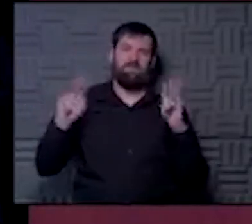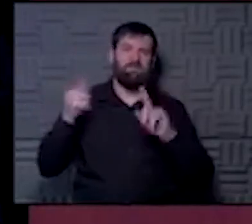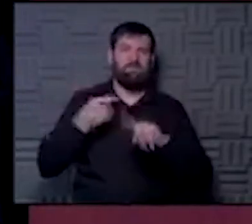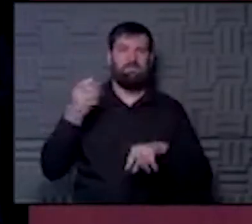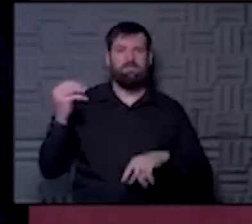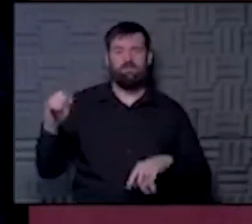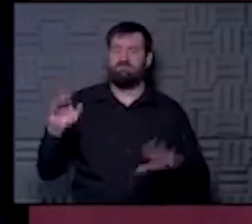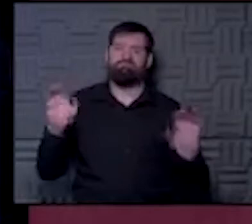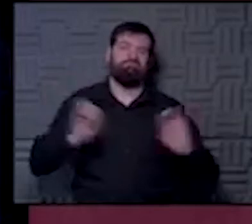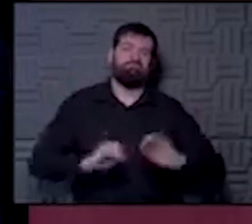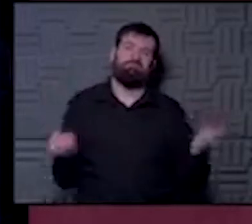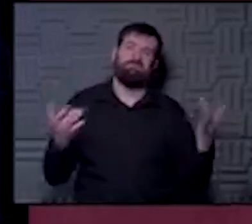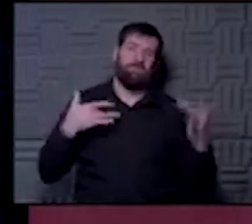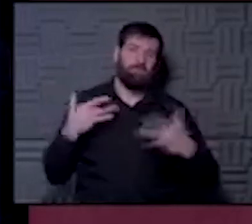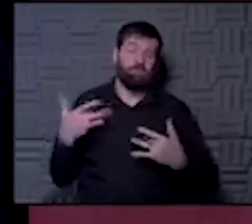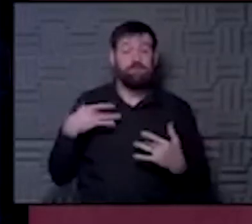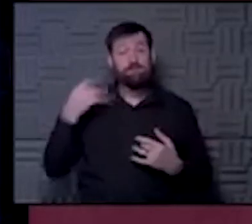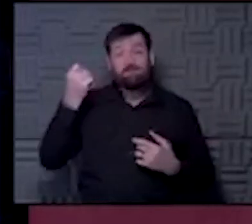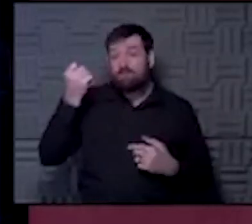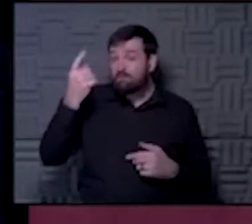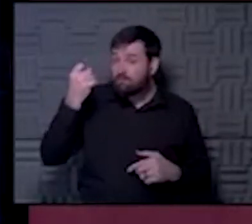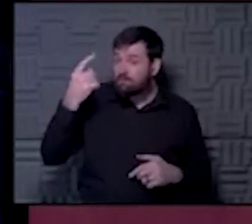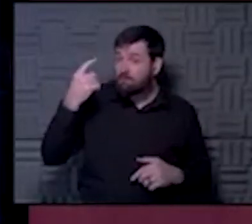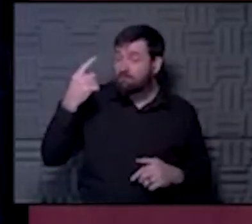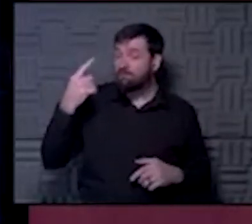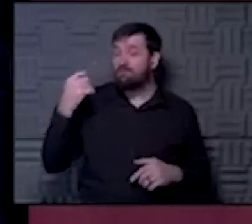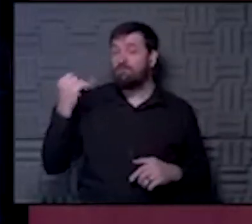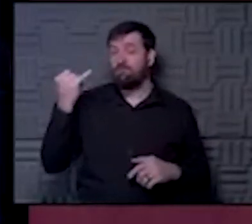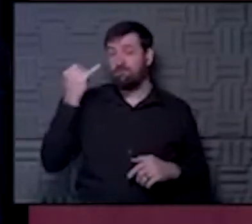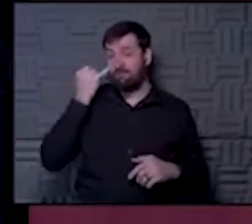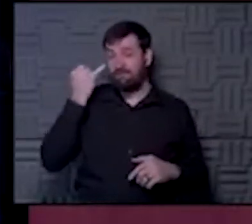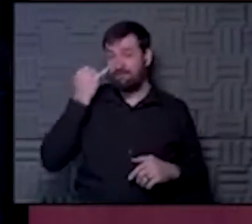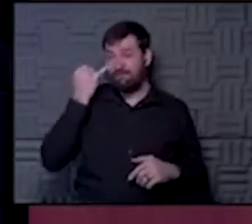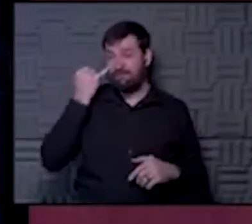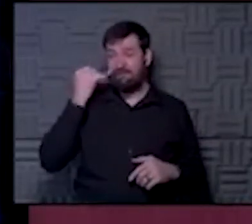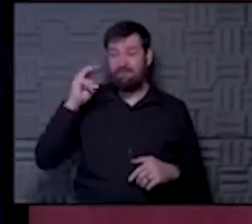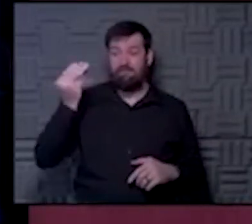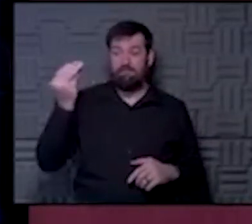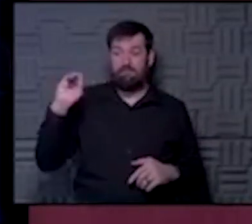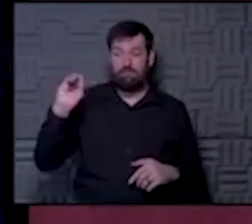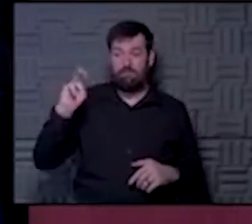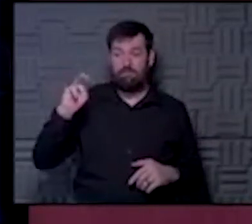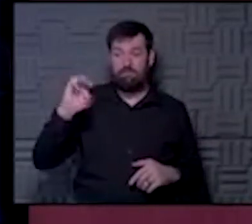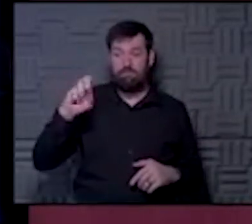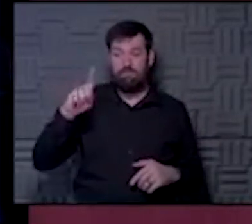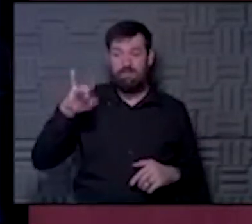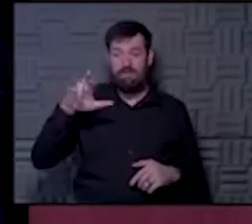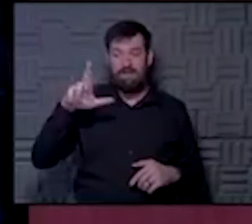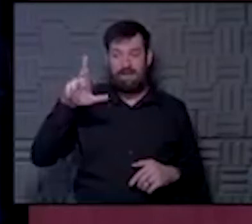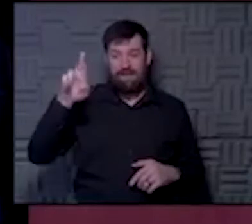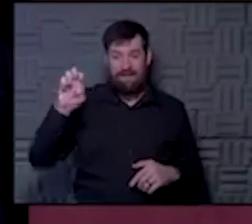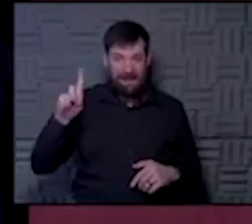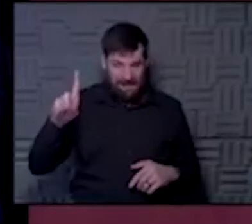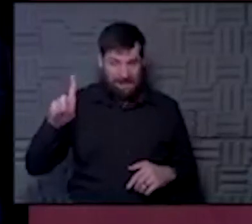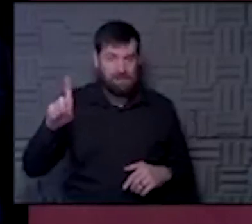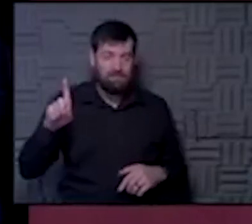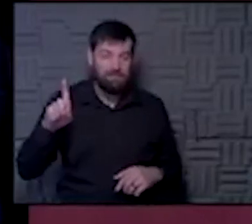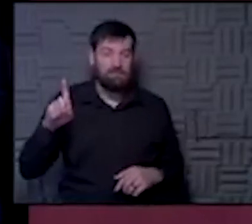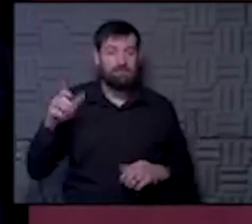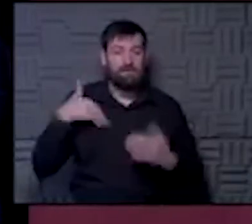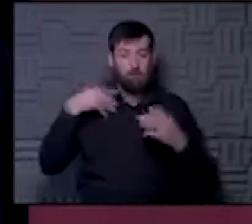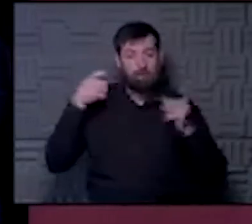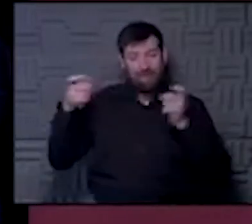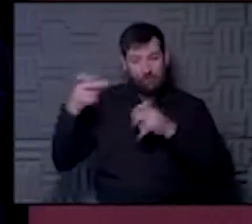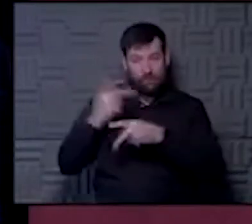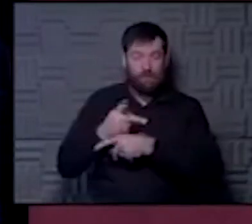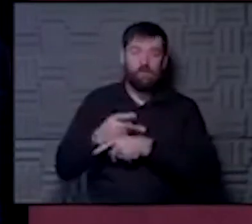not a concern at all. Now, the one thing you have to think about is if you have Missouri Medicaid and you're in the managed care side of Missouri Medicaid, that